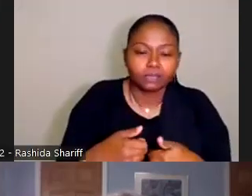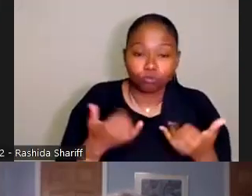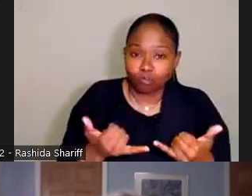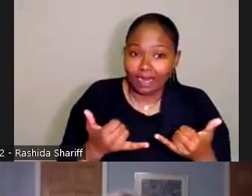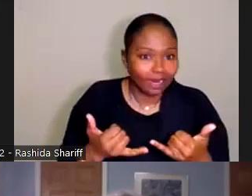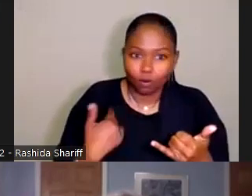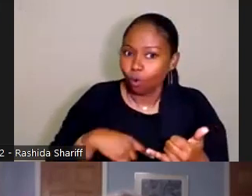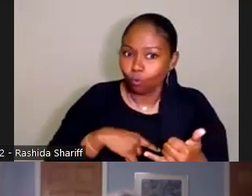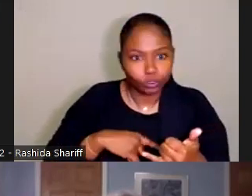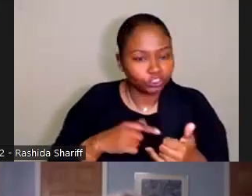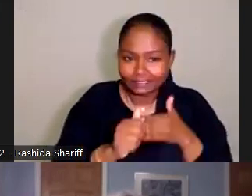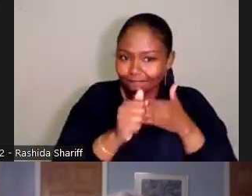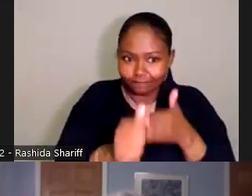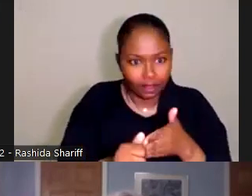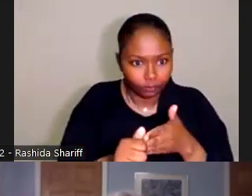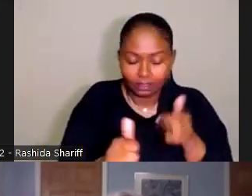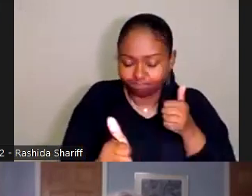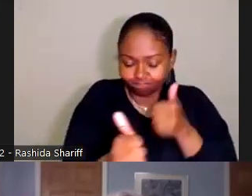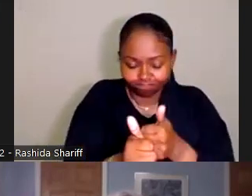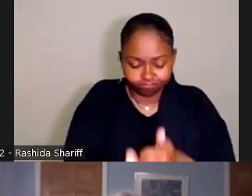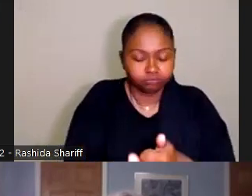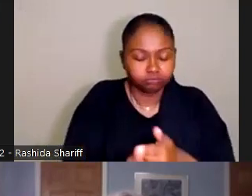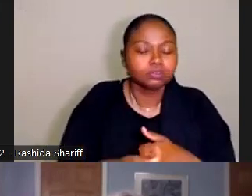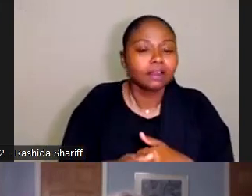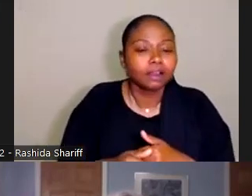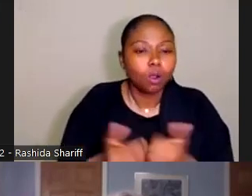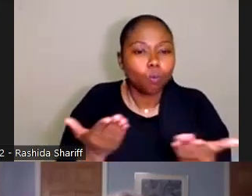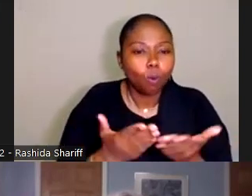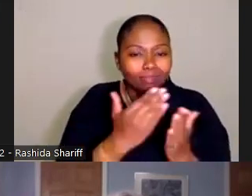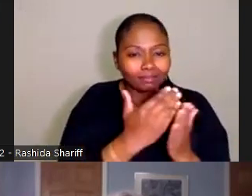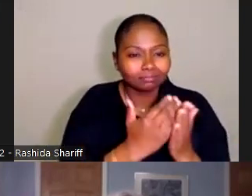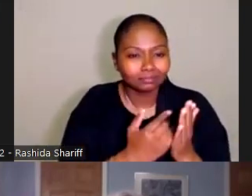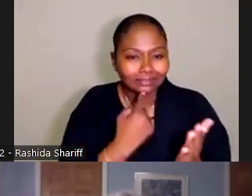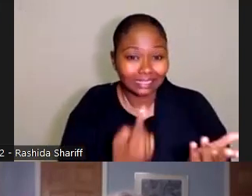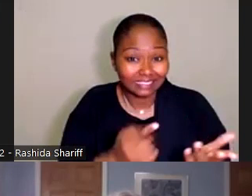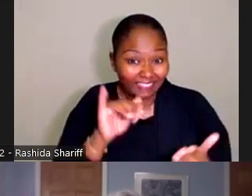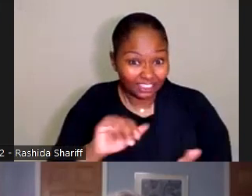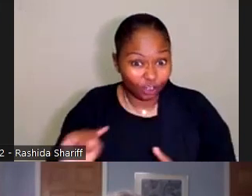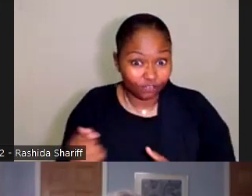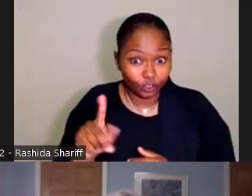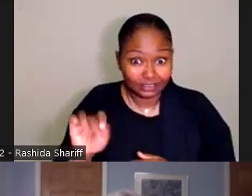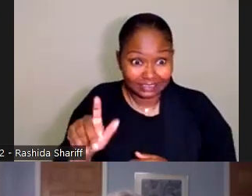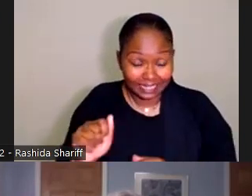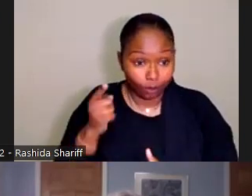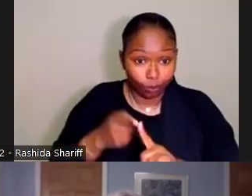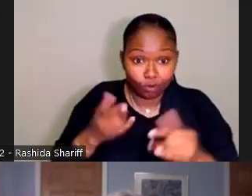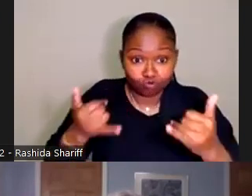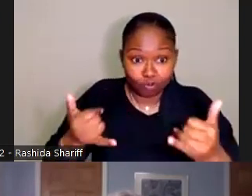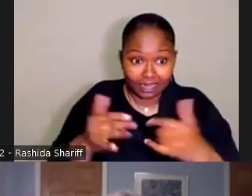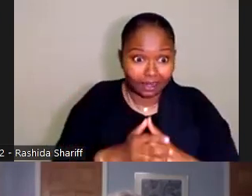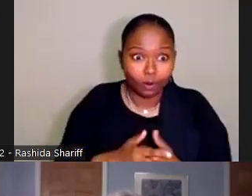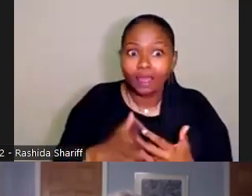data. So that is our first data point for right now, which includes what types